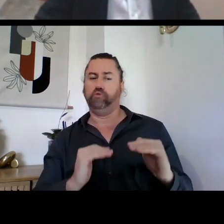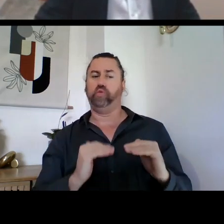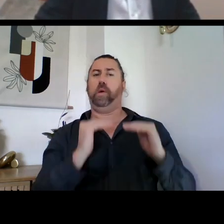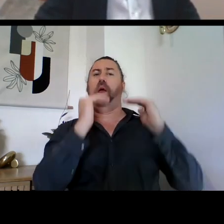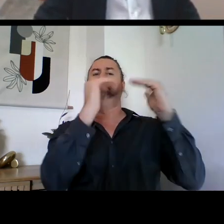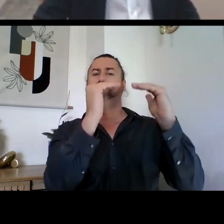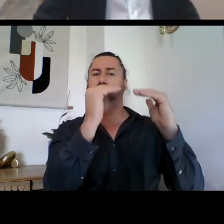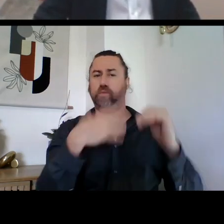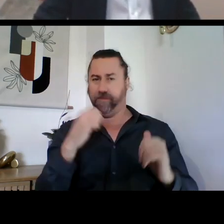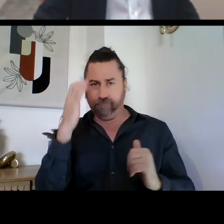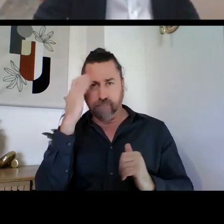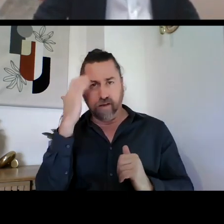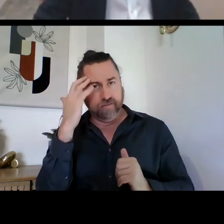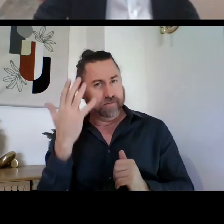that.